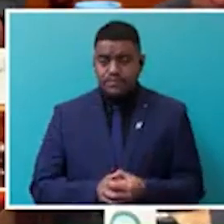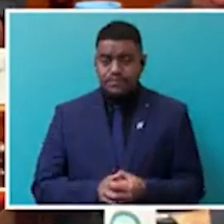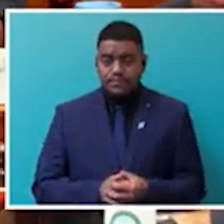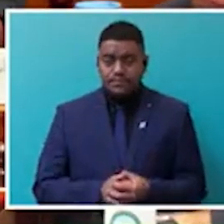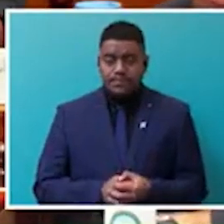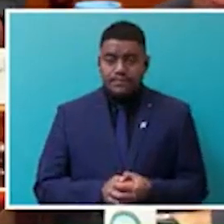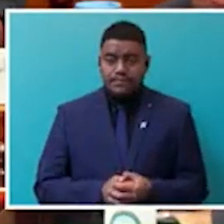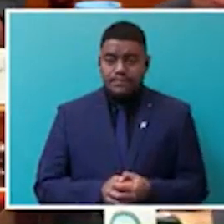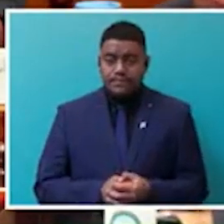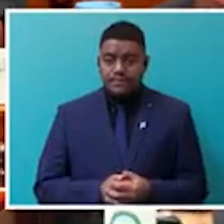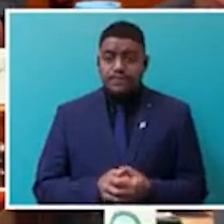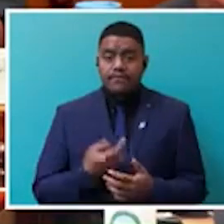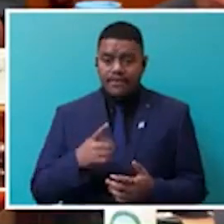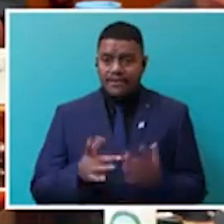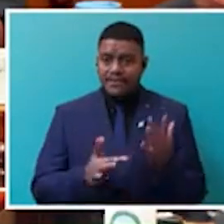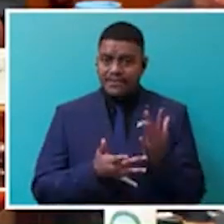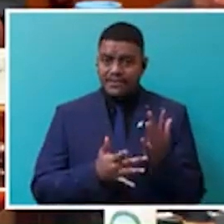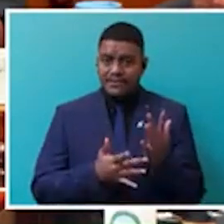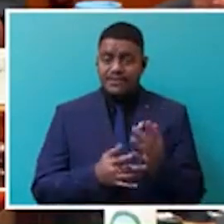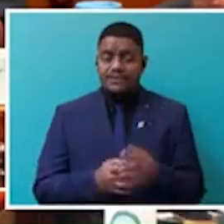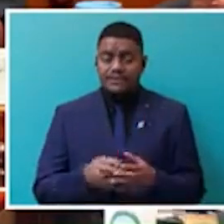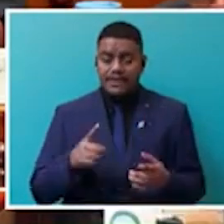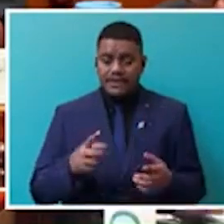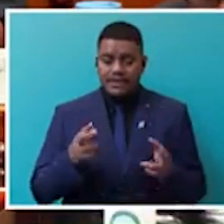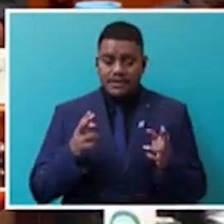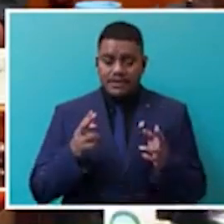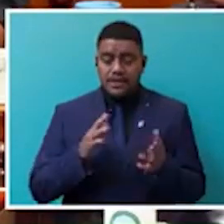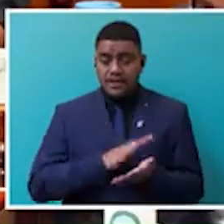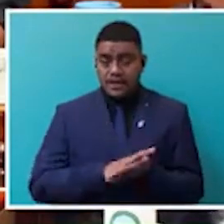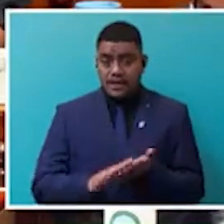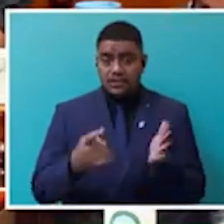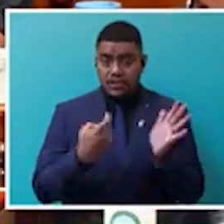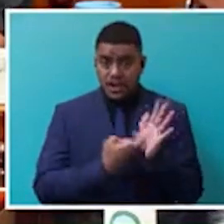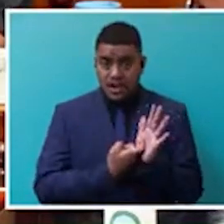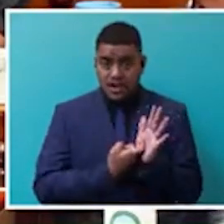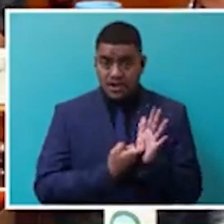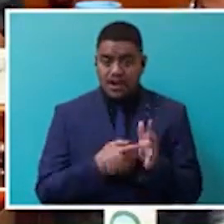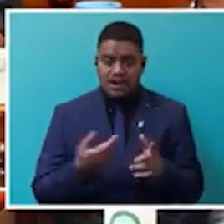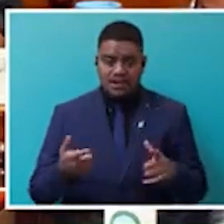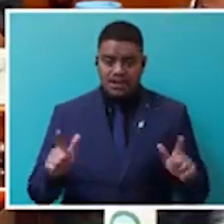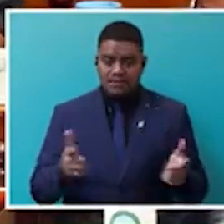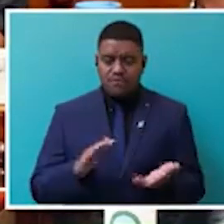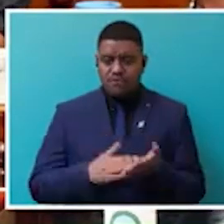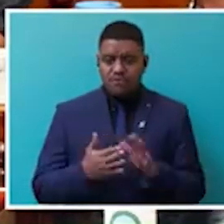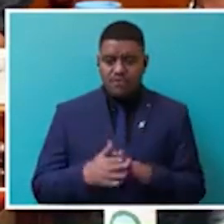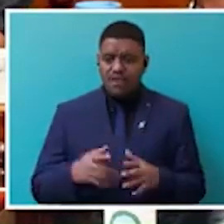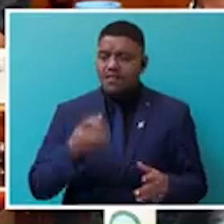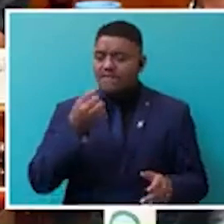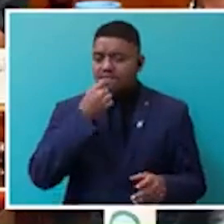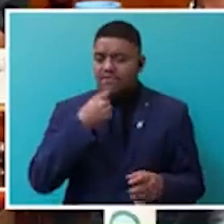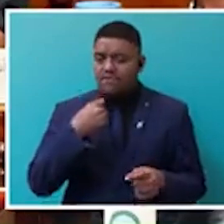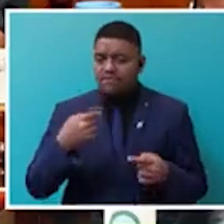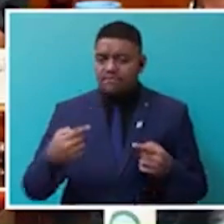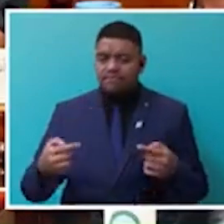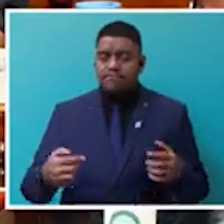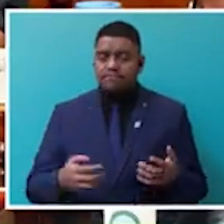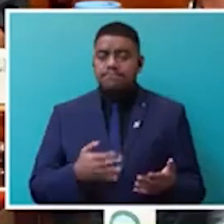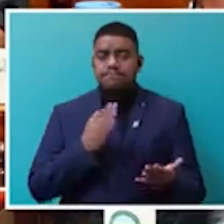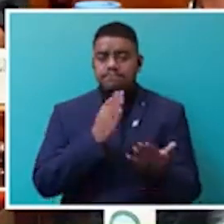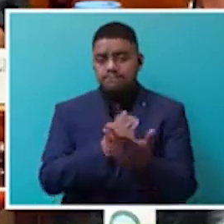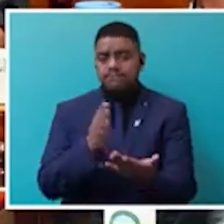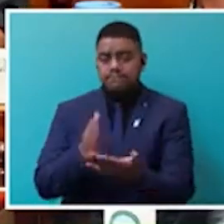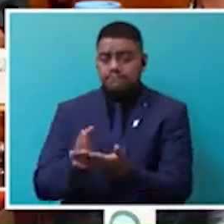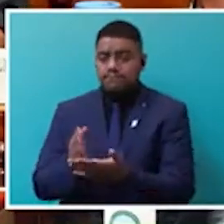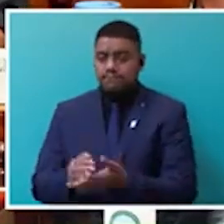infrastructure deficits, human resource constraints, limited community engagement, and legal awareness.